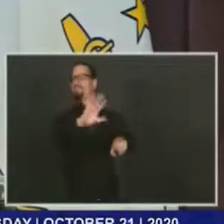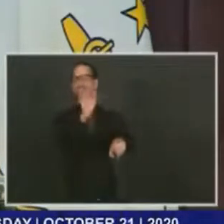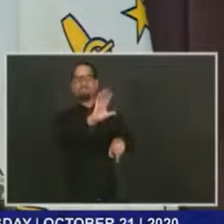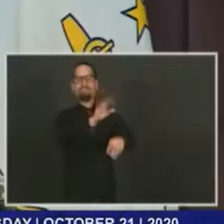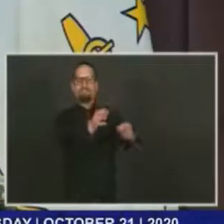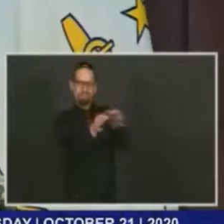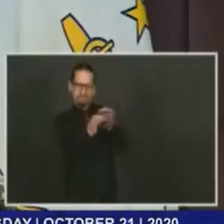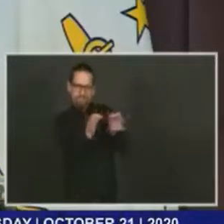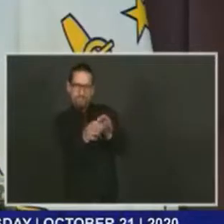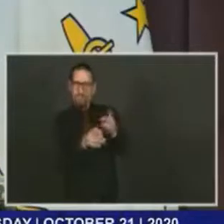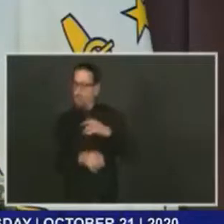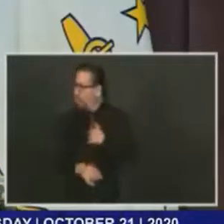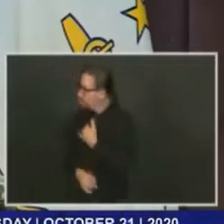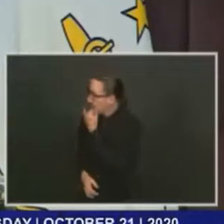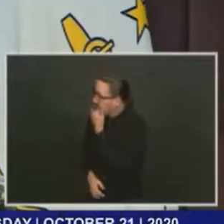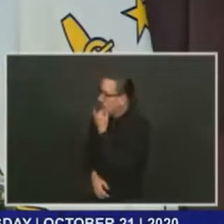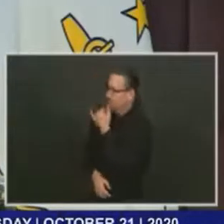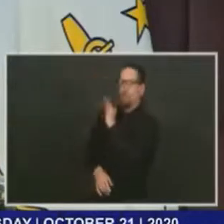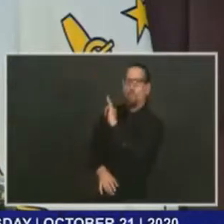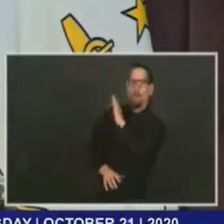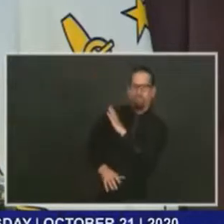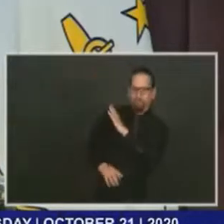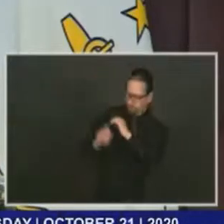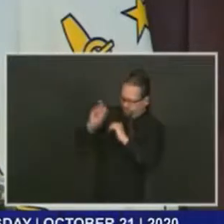say thank you.